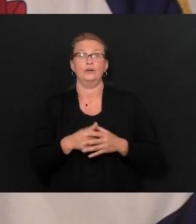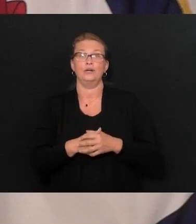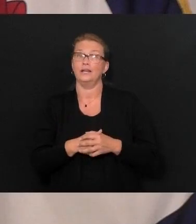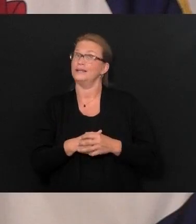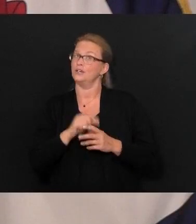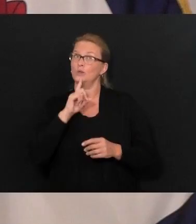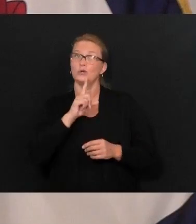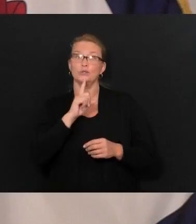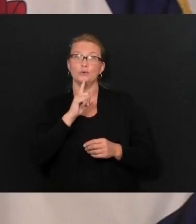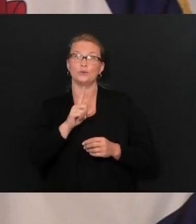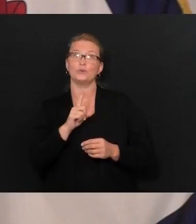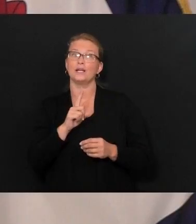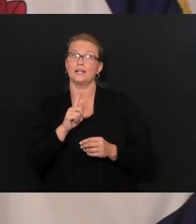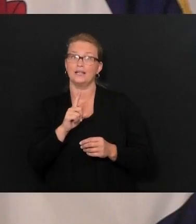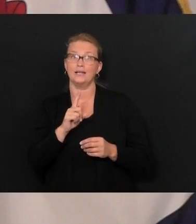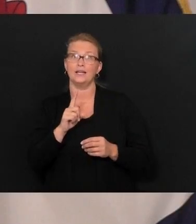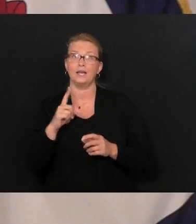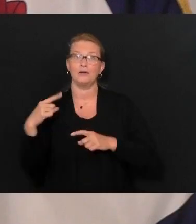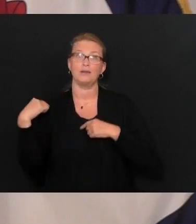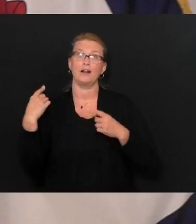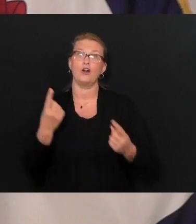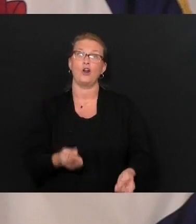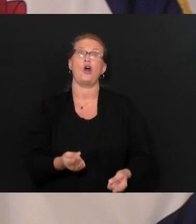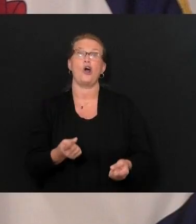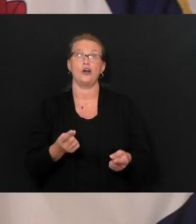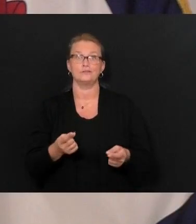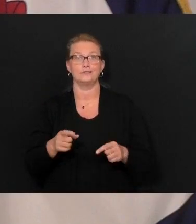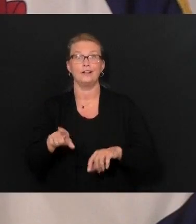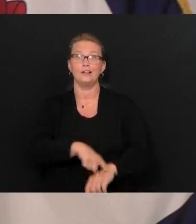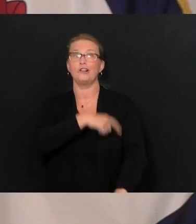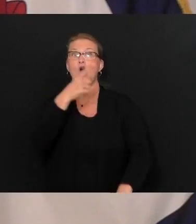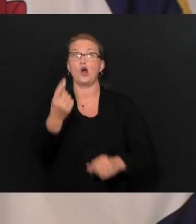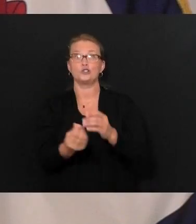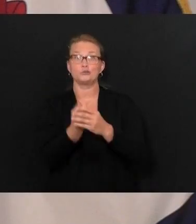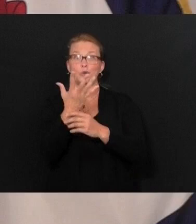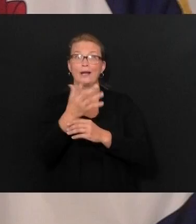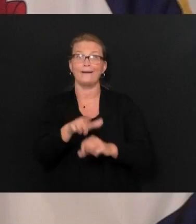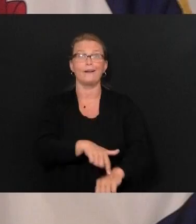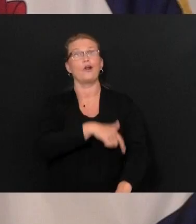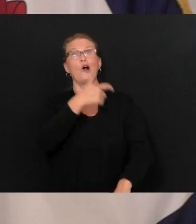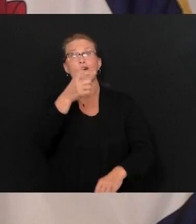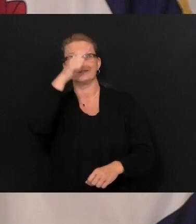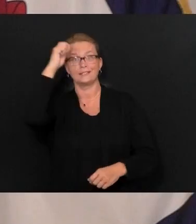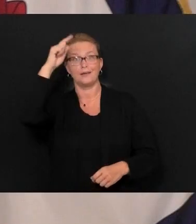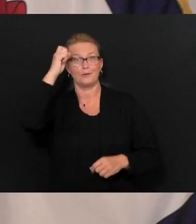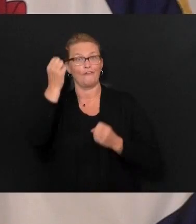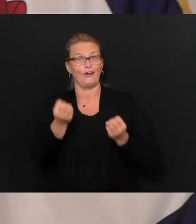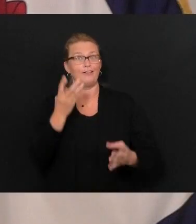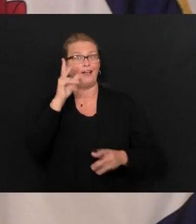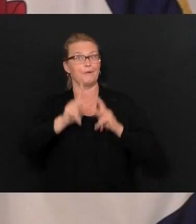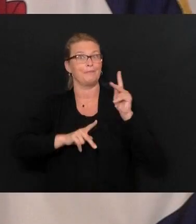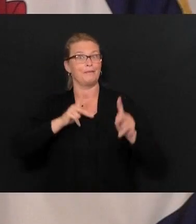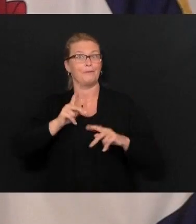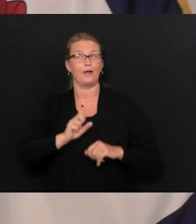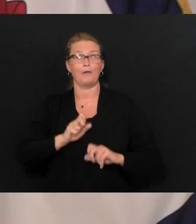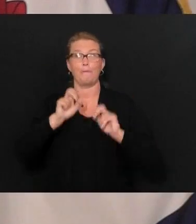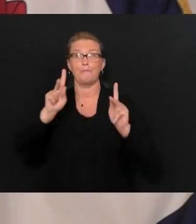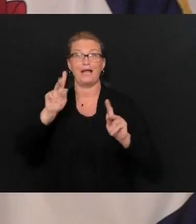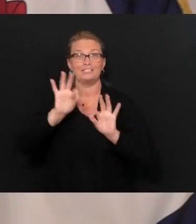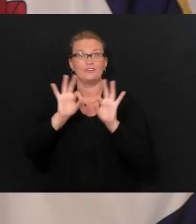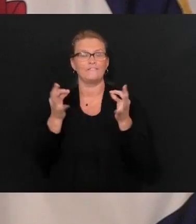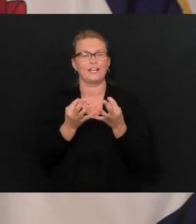been a long spring and a long summer for a lot of West Virginians, and I go back to those families that we've lost.